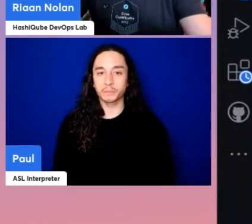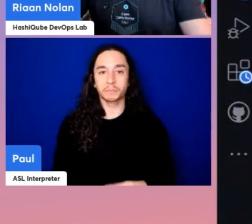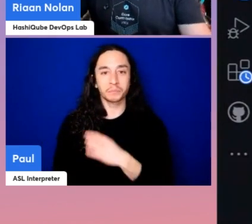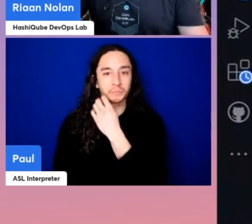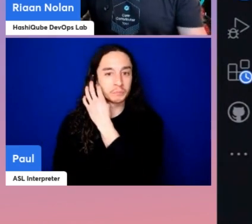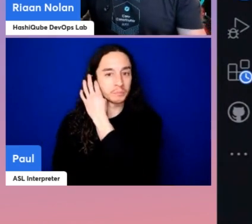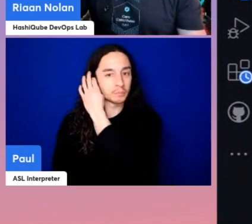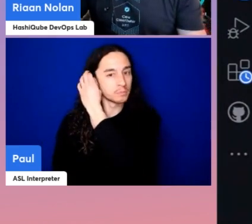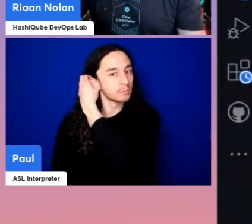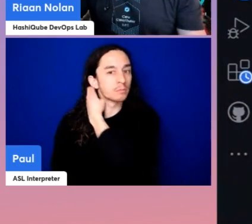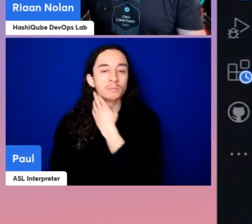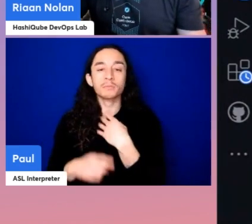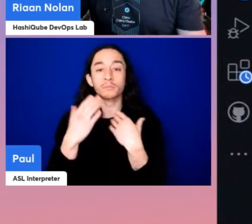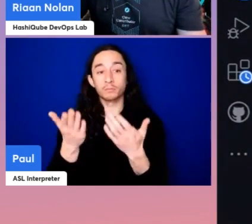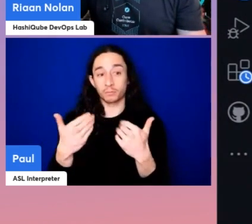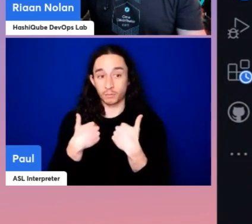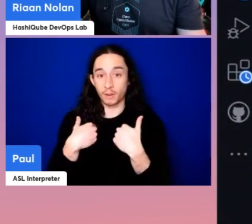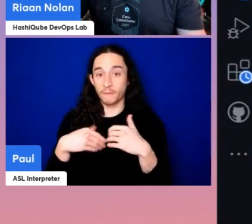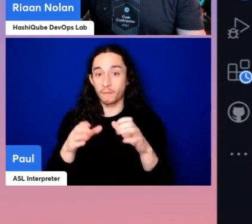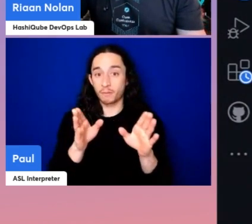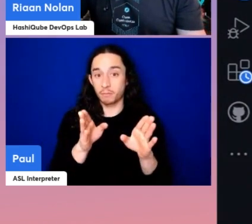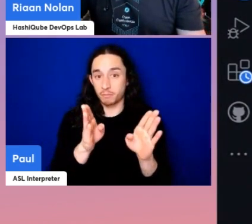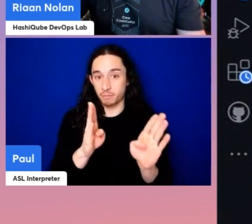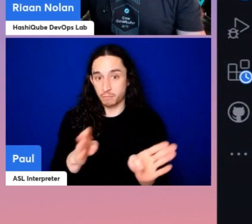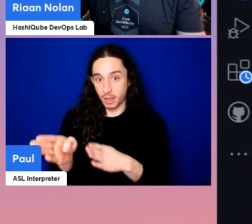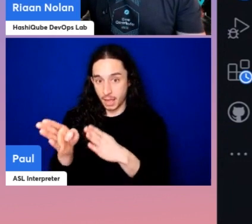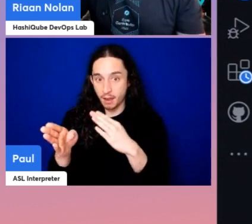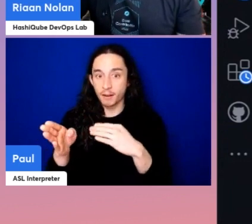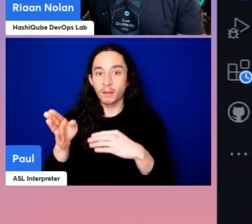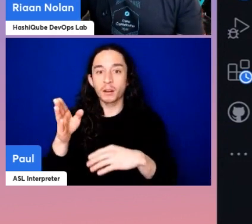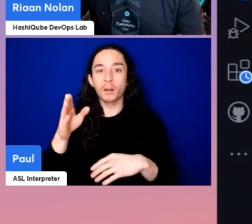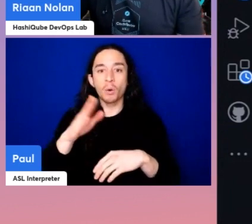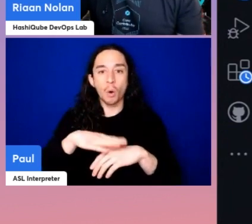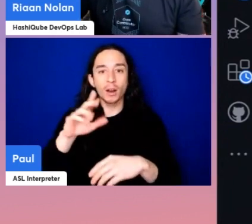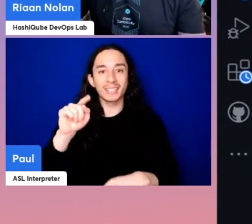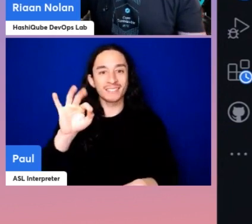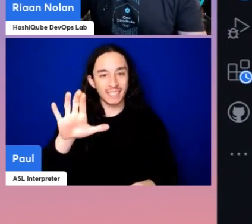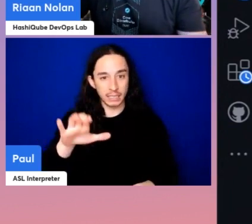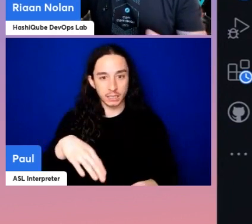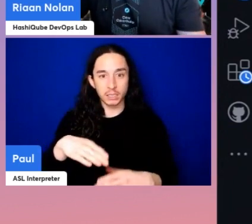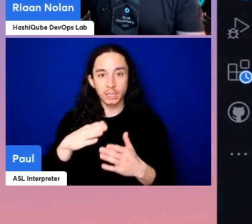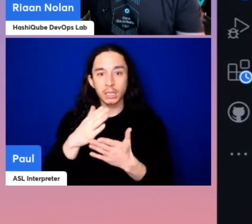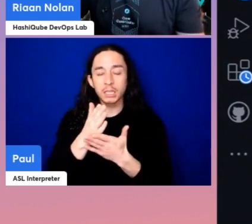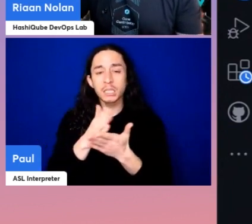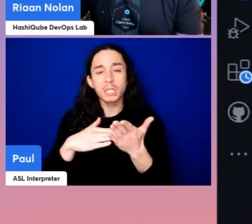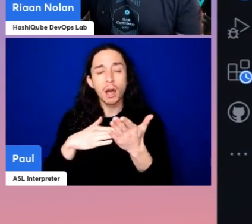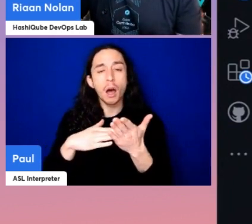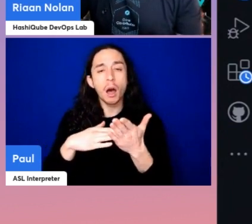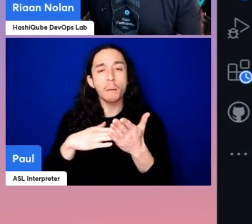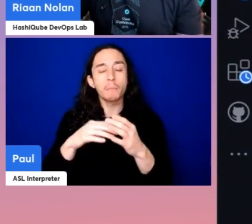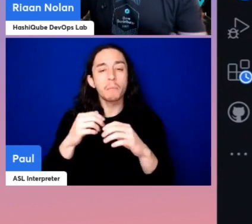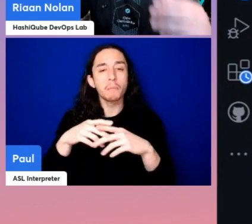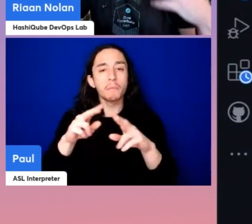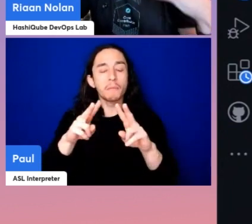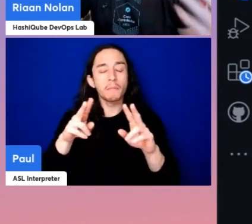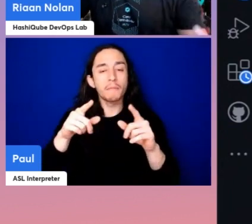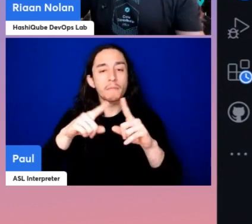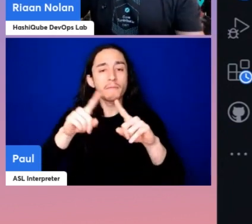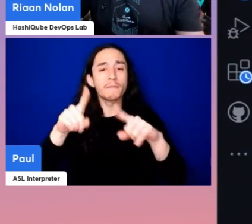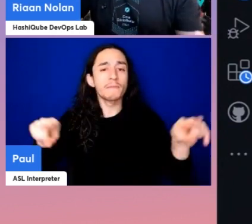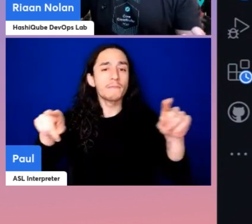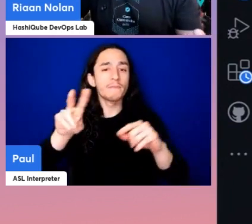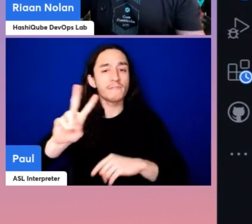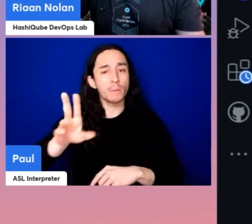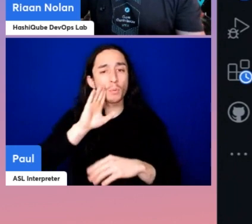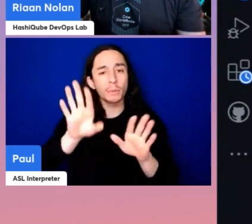Here I've got a plan and apply for you on TFC, and some of these variables will become important for you to use